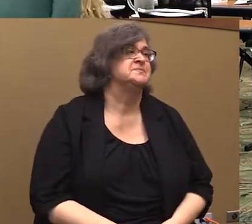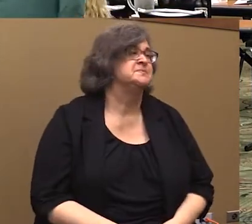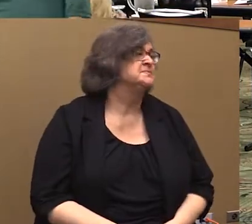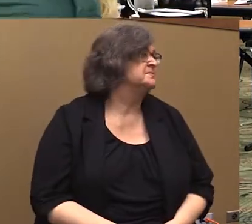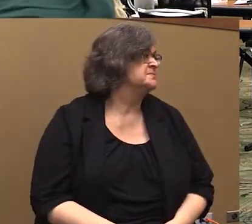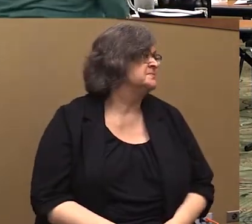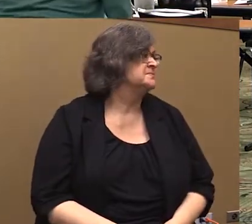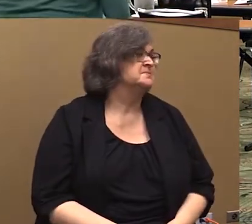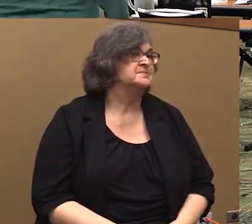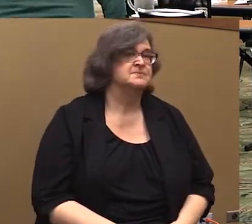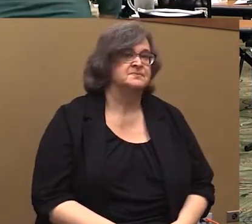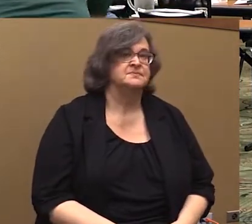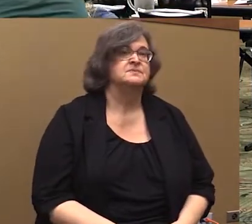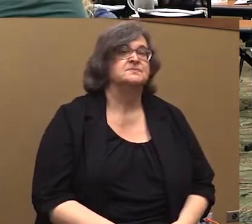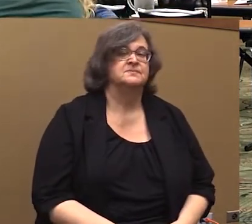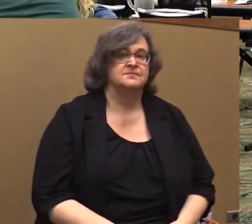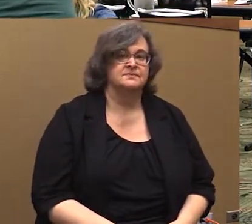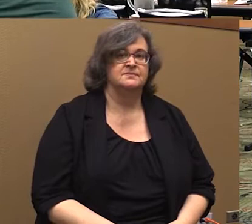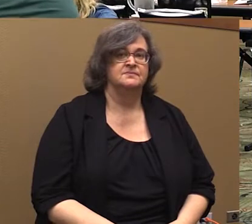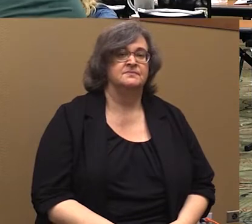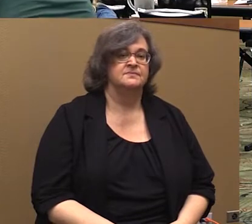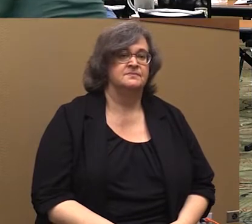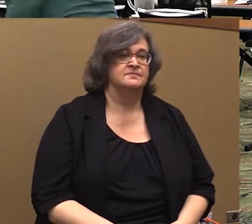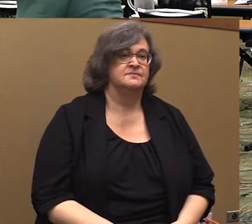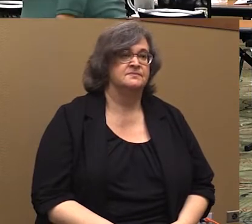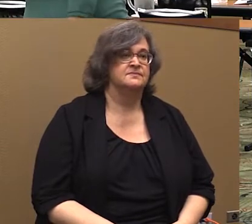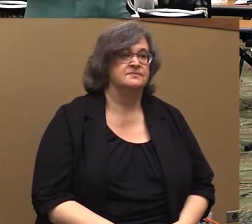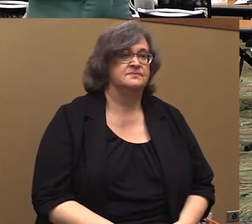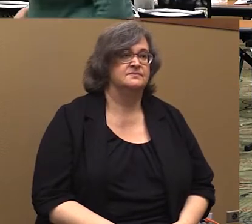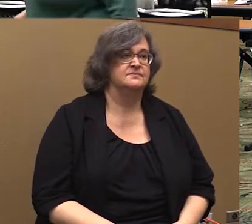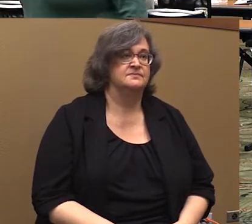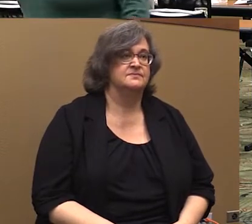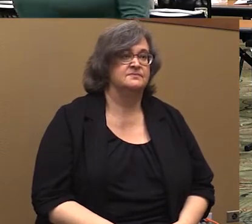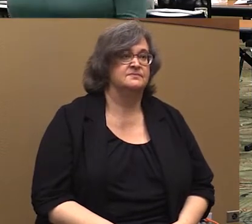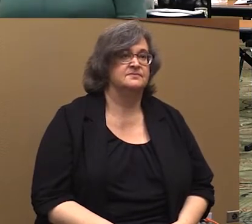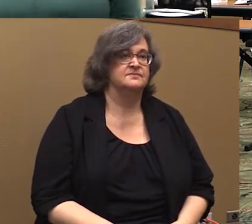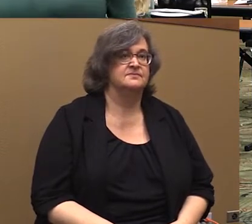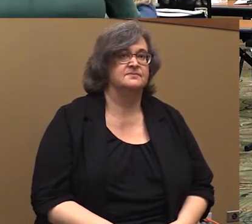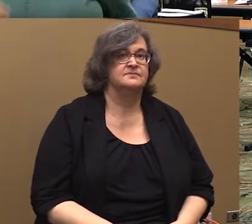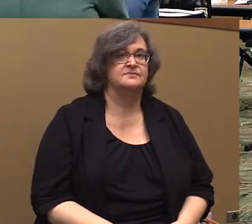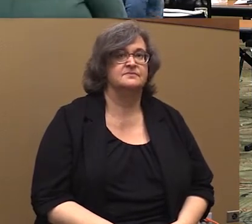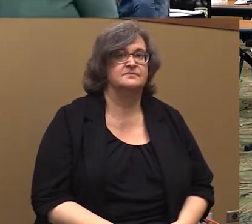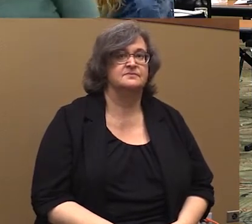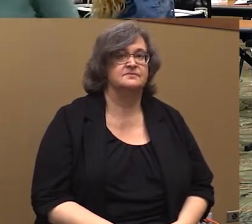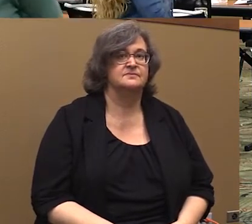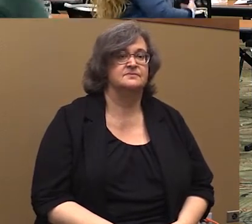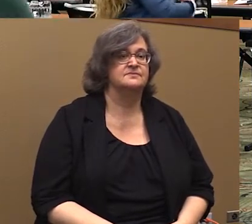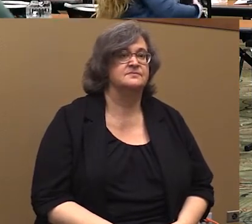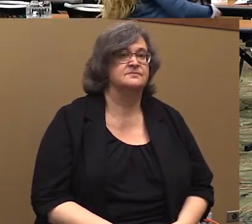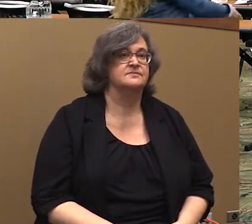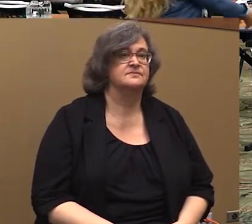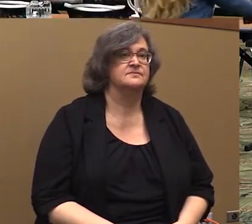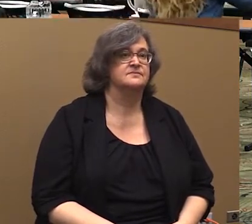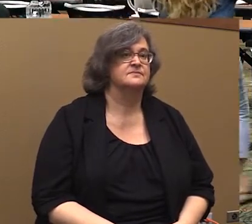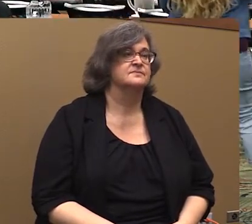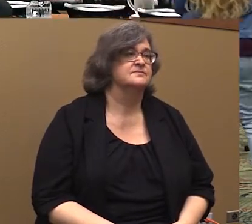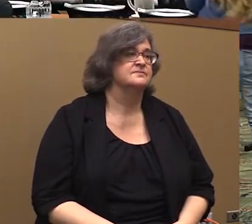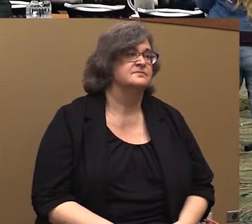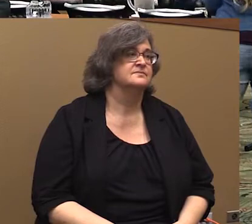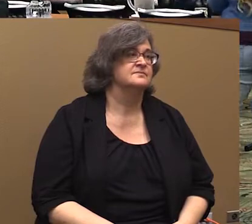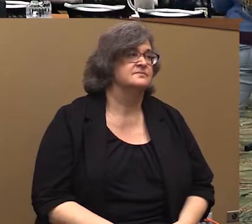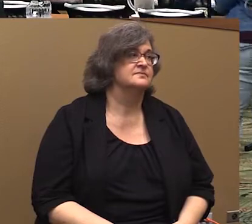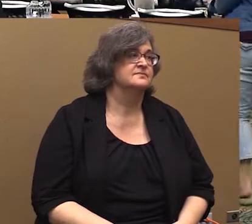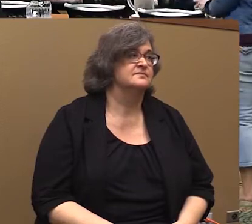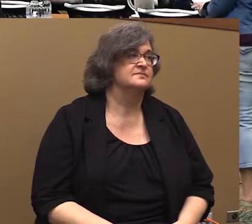go. I might need another helper. Could get a volunteer. Thank you. If you could